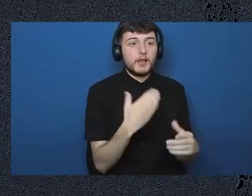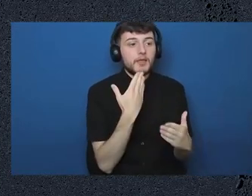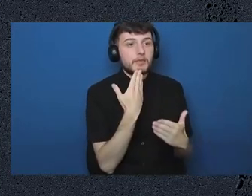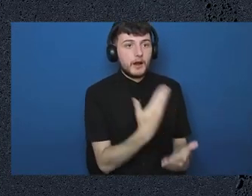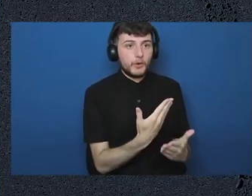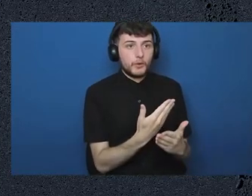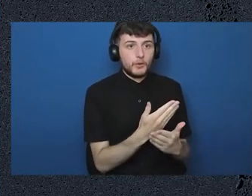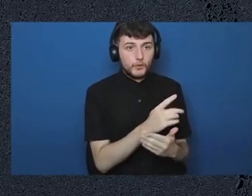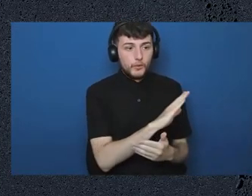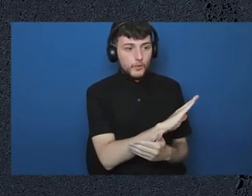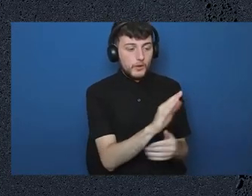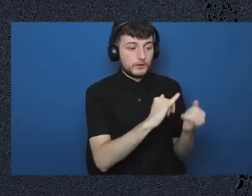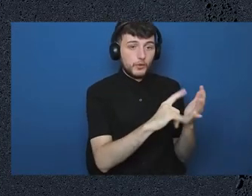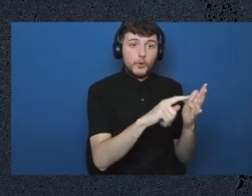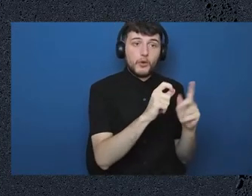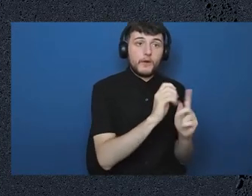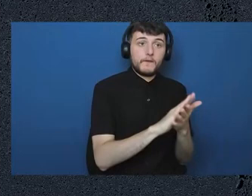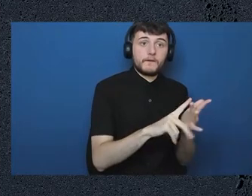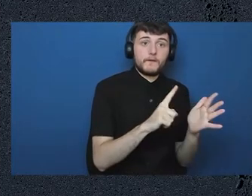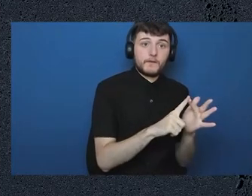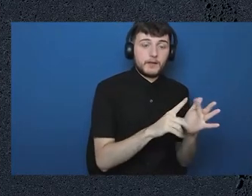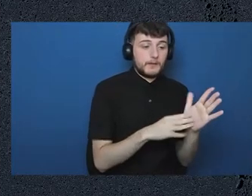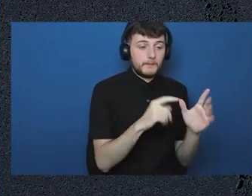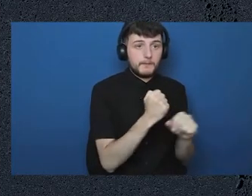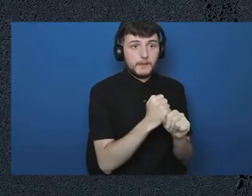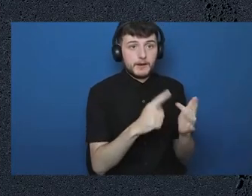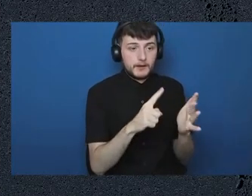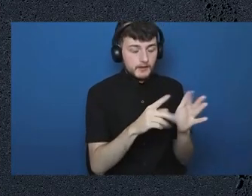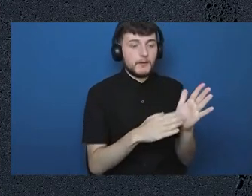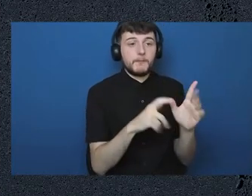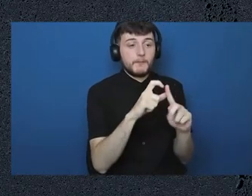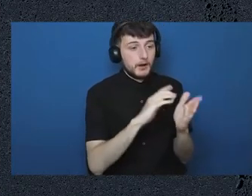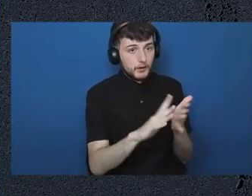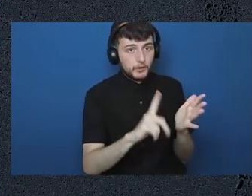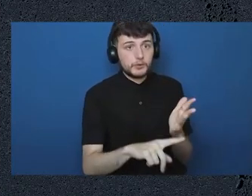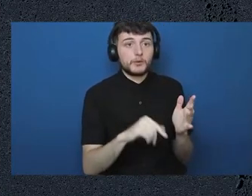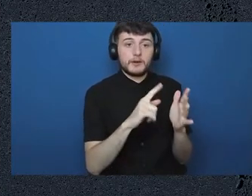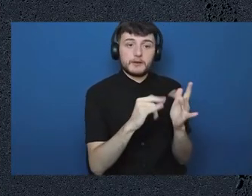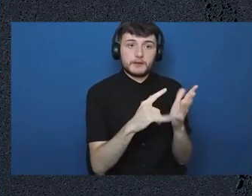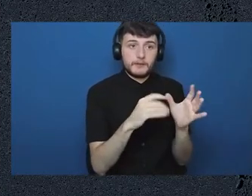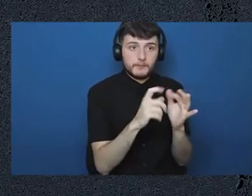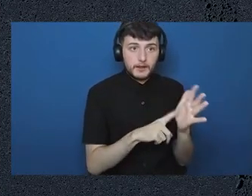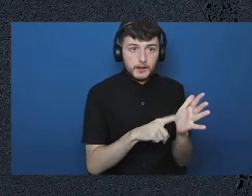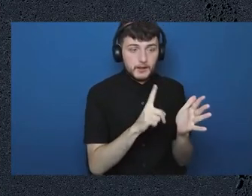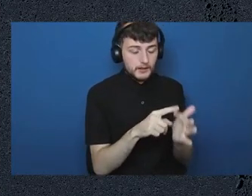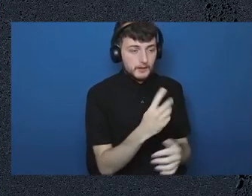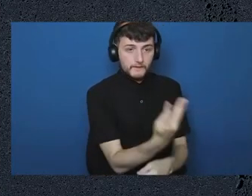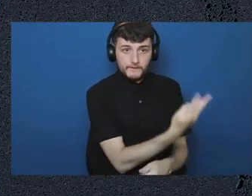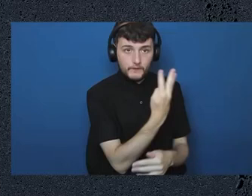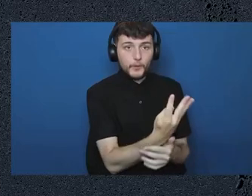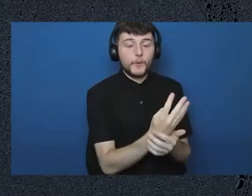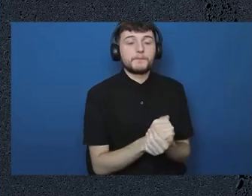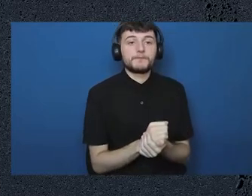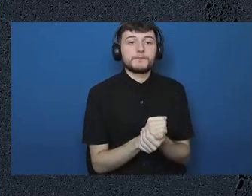panel, Maggie Evans-Galea, Isabelle Kingsley, Madhu Bhaskaran and Sophie Adams. Thank you so much. I want to thank our